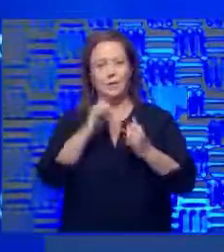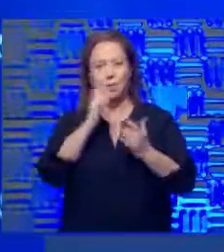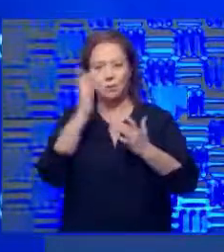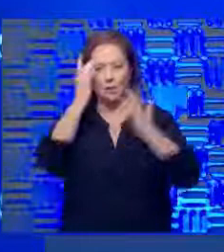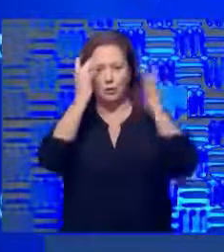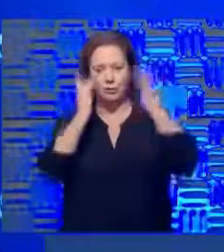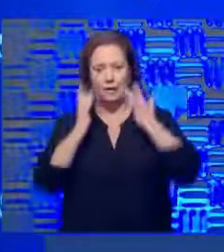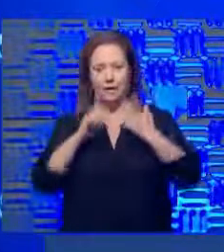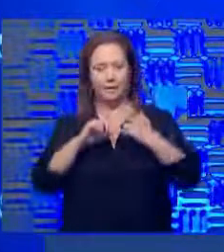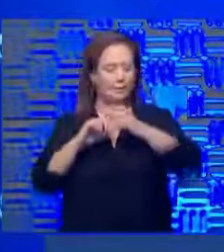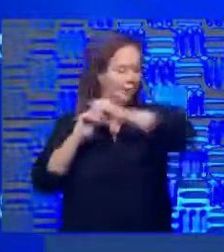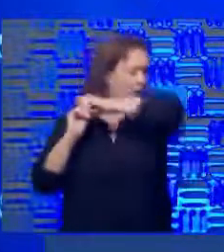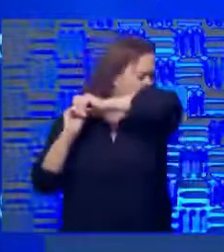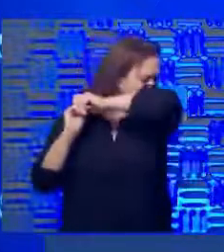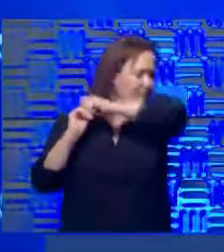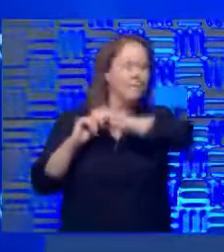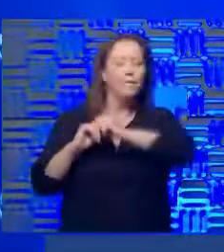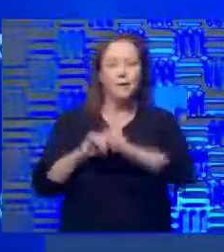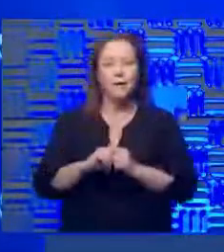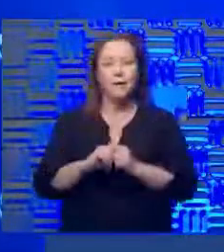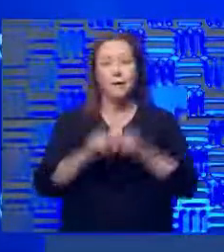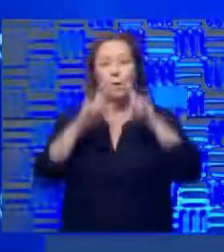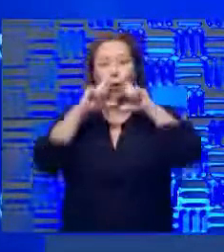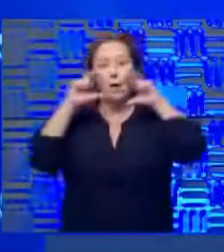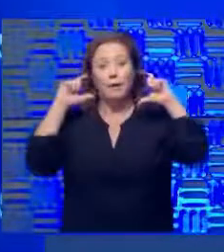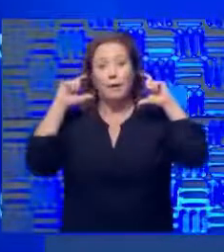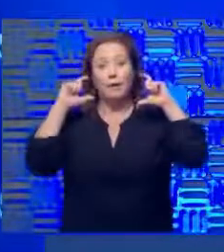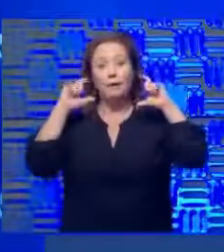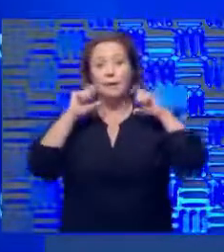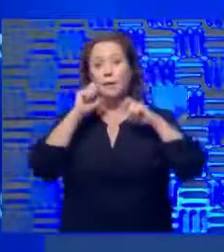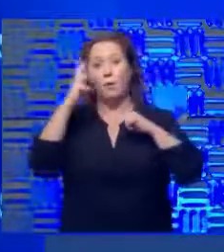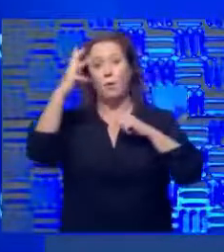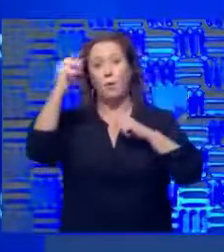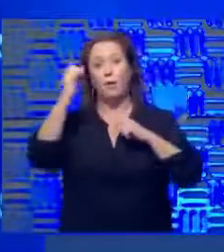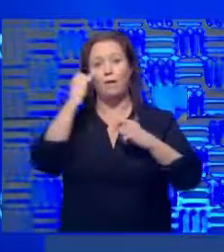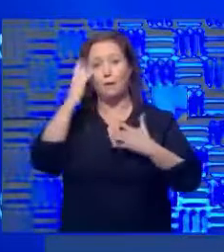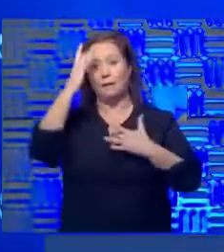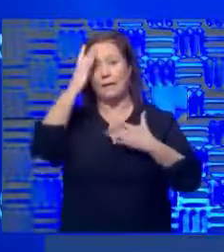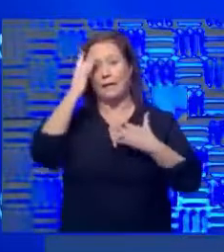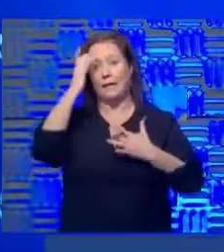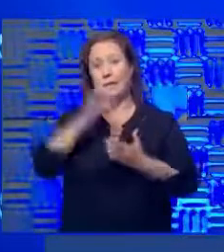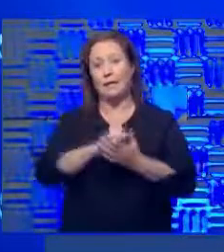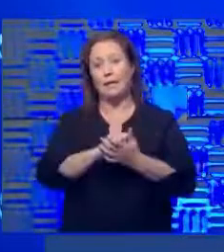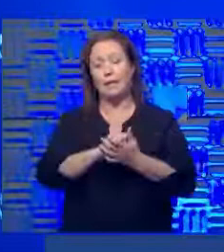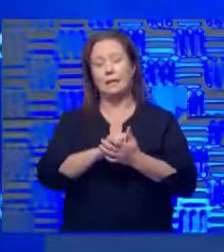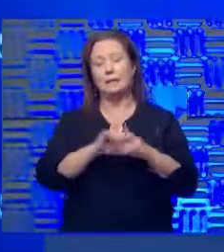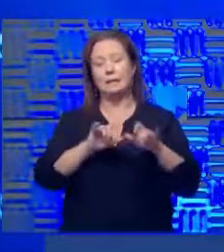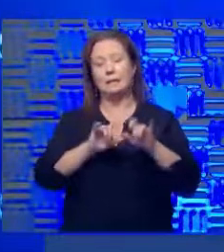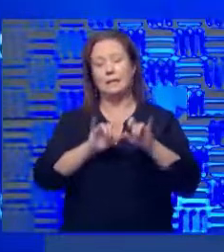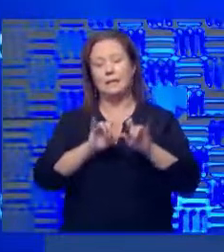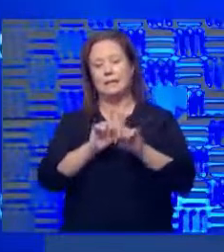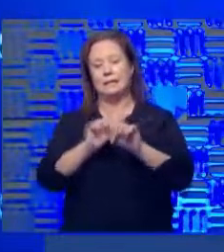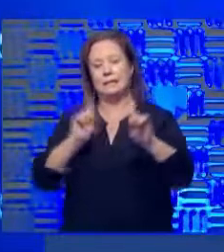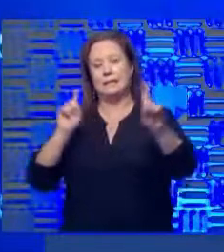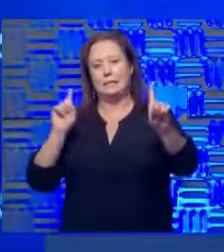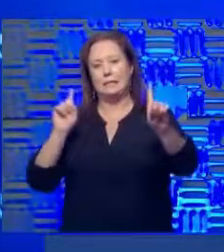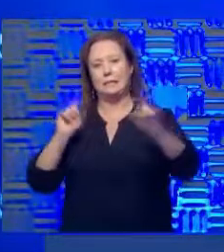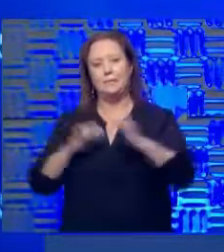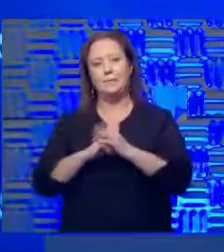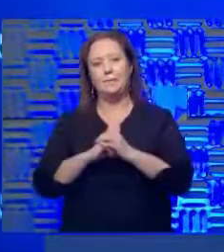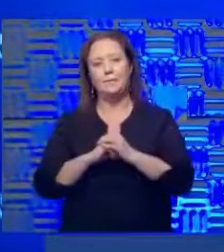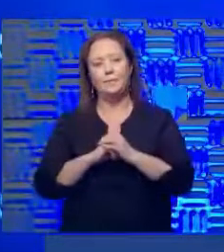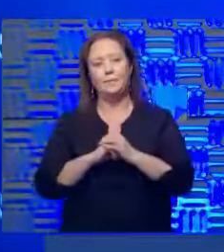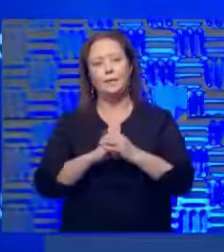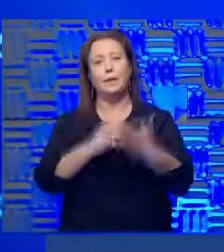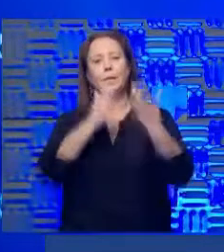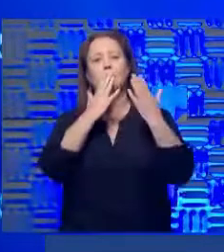your face, cough into your elbow, wear a mask, don't go out if you're sick. Maintain that physical distancing.